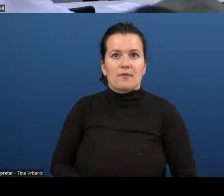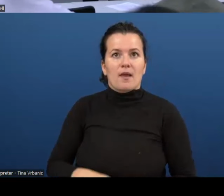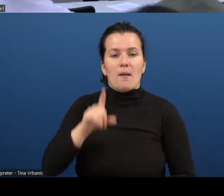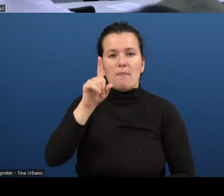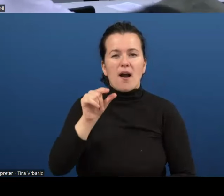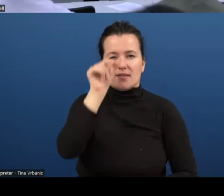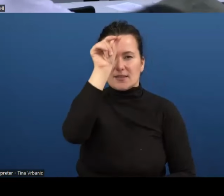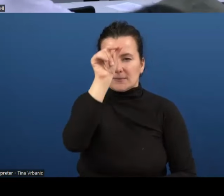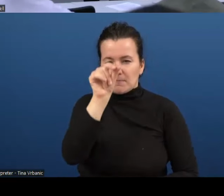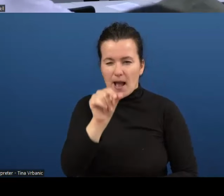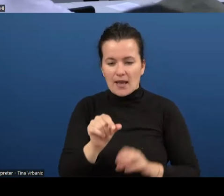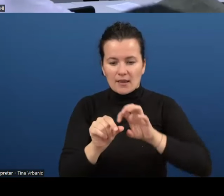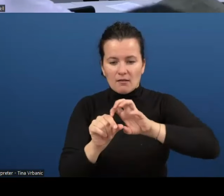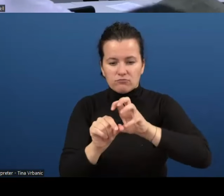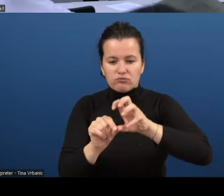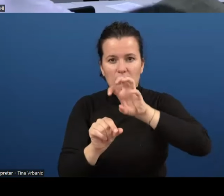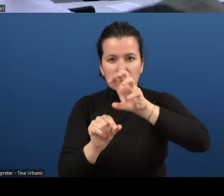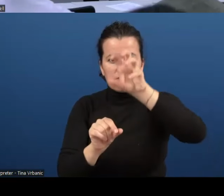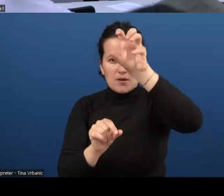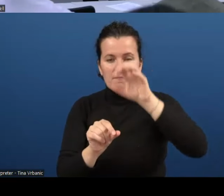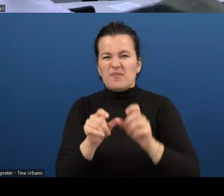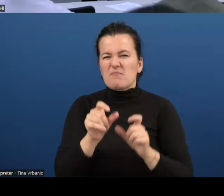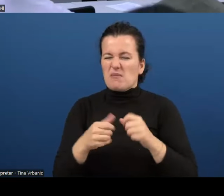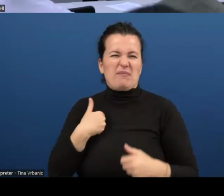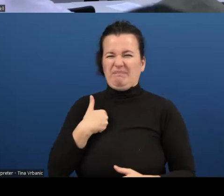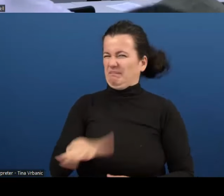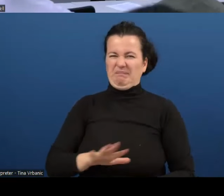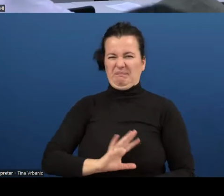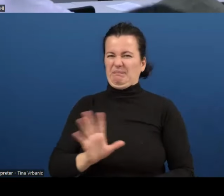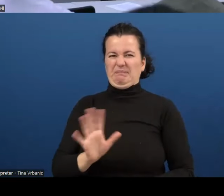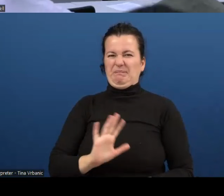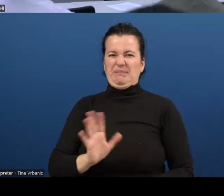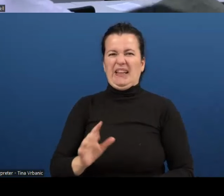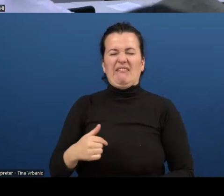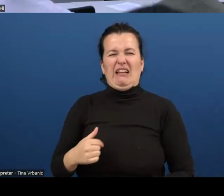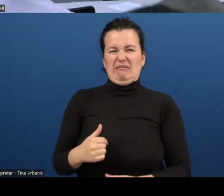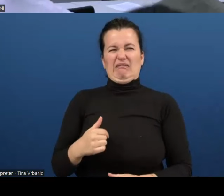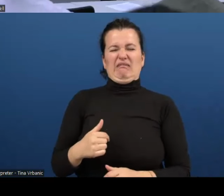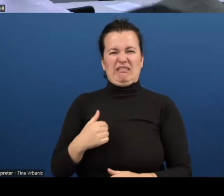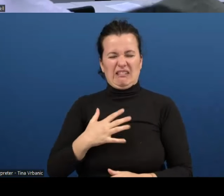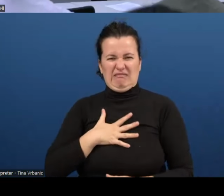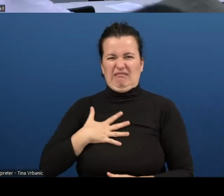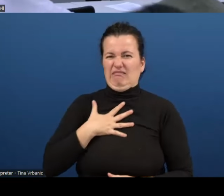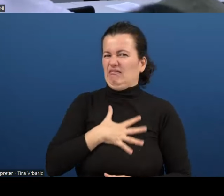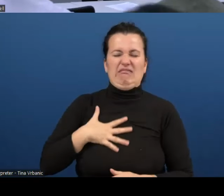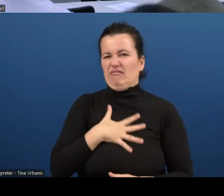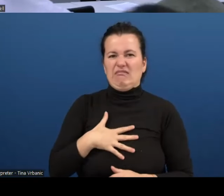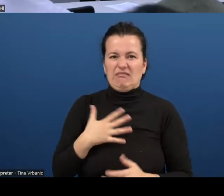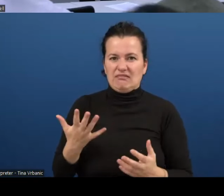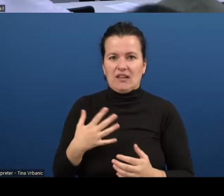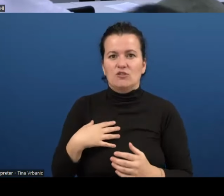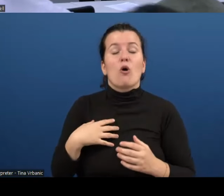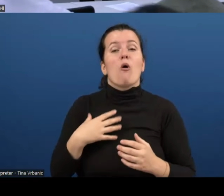because there's bone conduction and it gives a weird feeling. So try to avoid